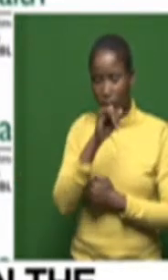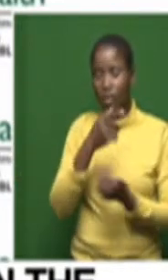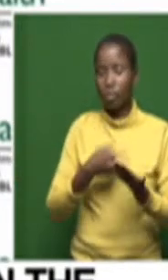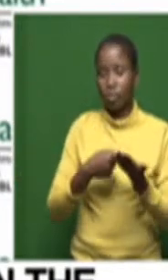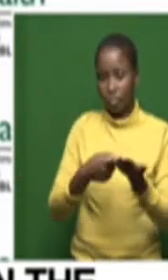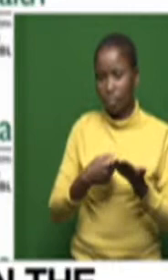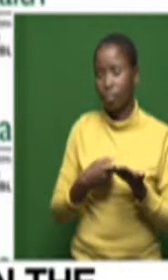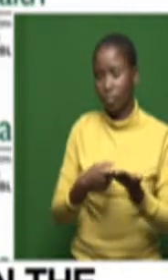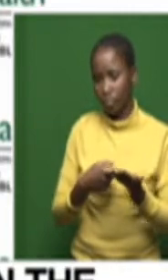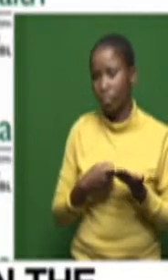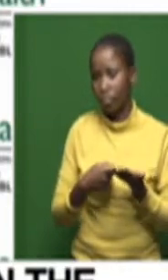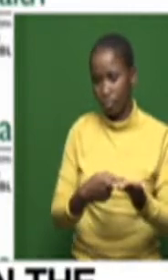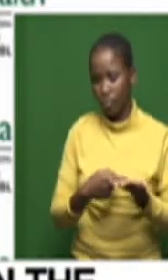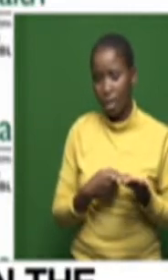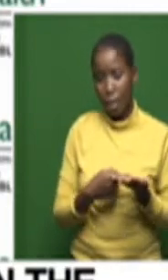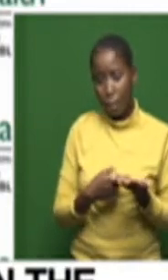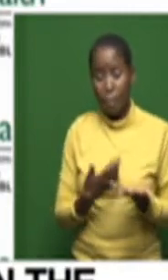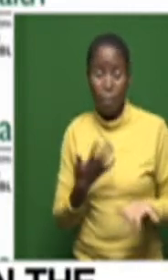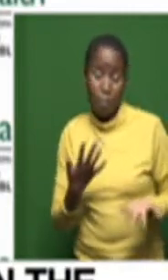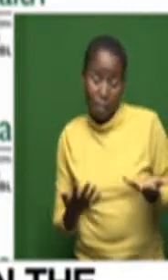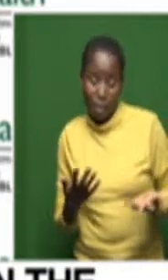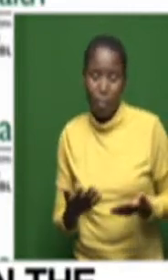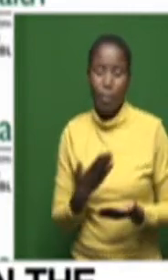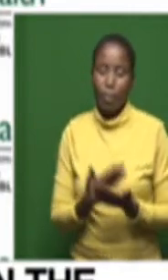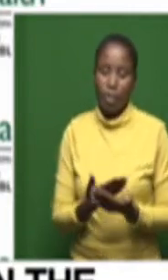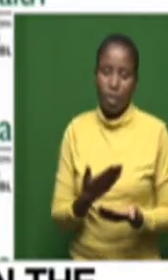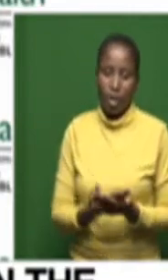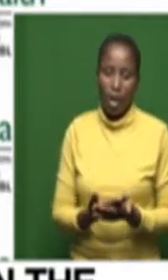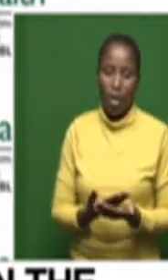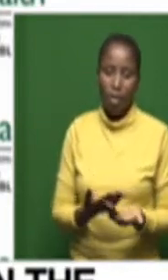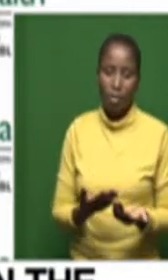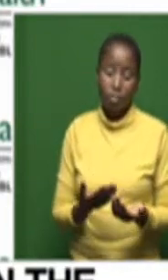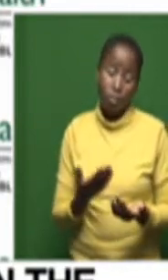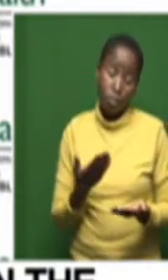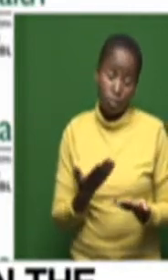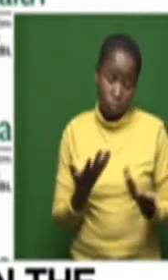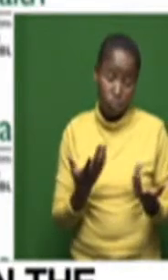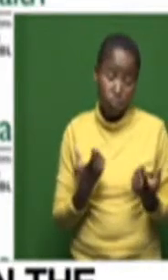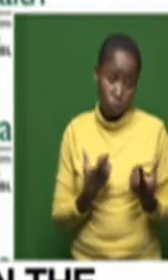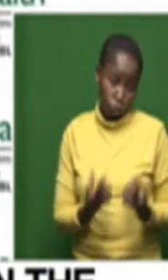would maybe explore that possibility.